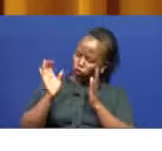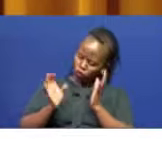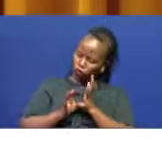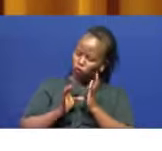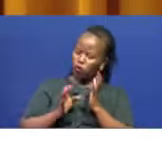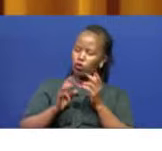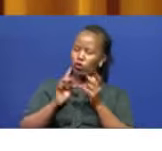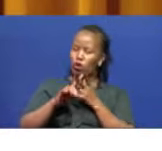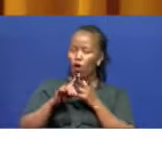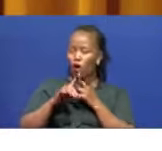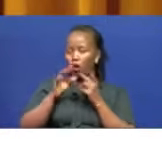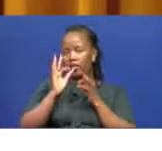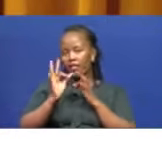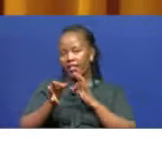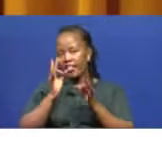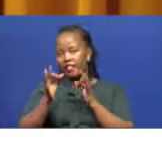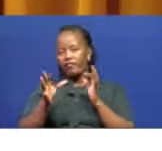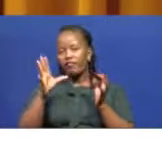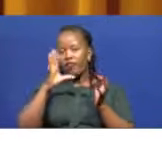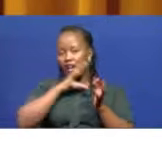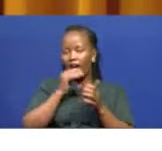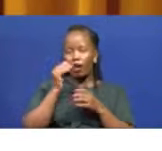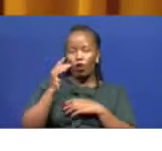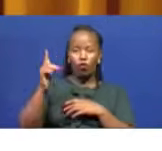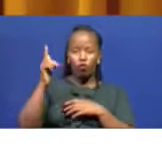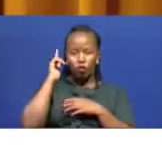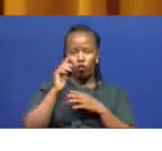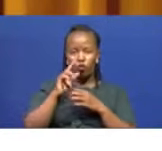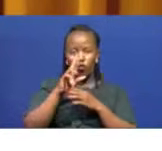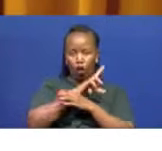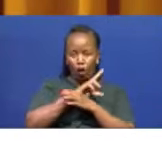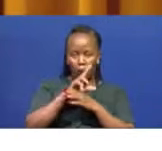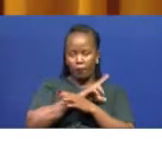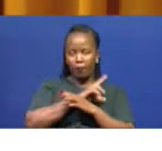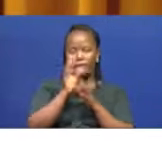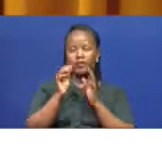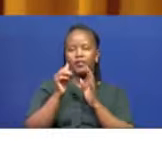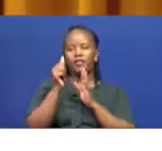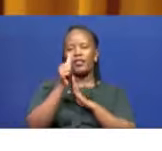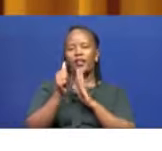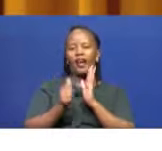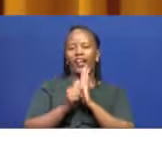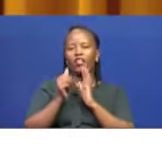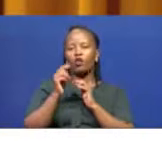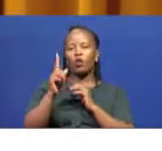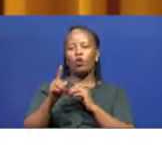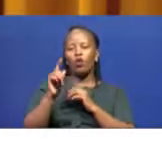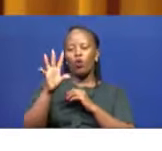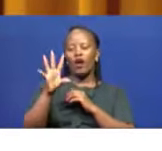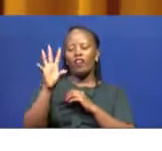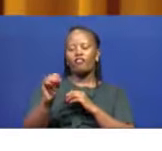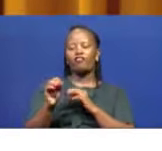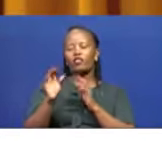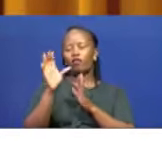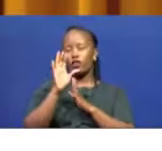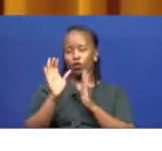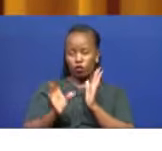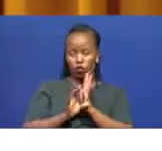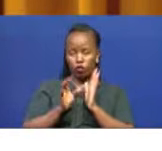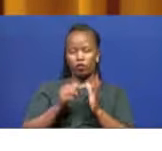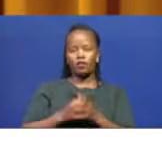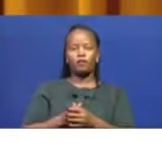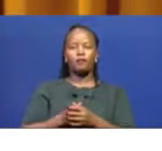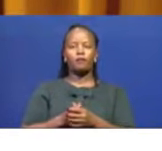the lack of legislation to operationalize Article 150 of the Constitution vitiates the